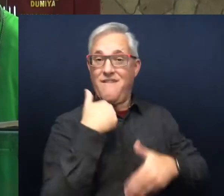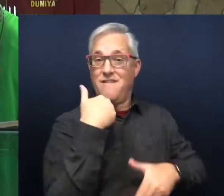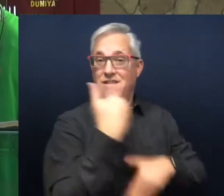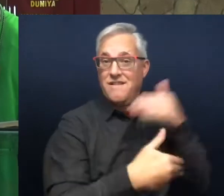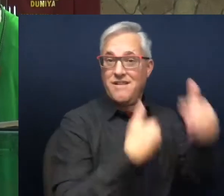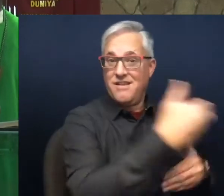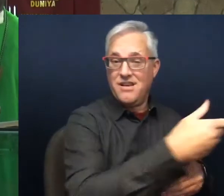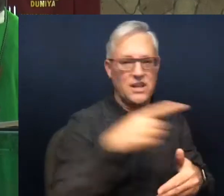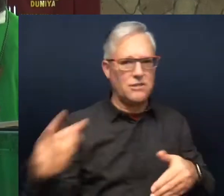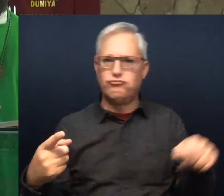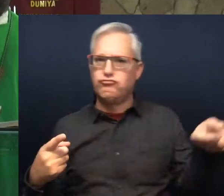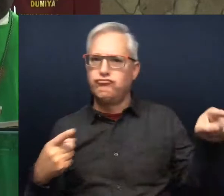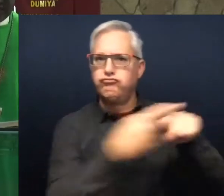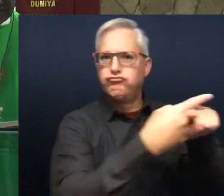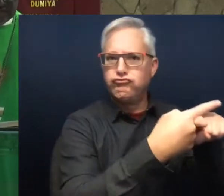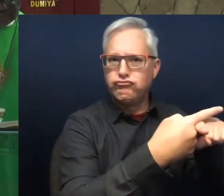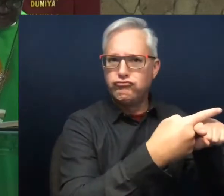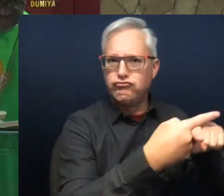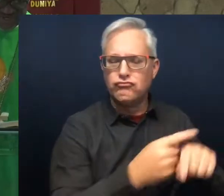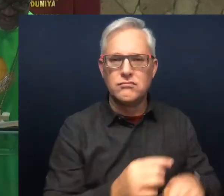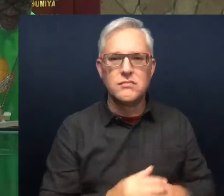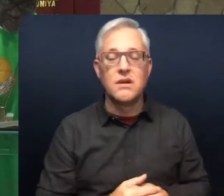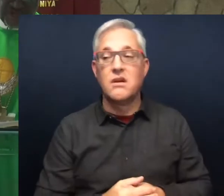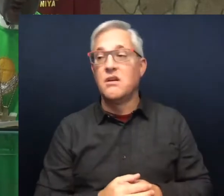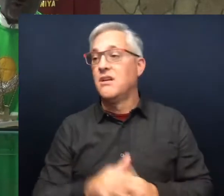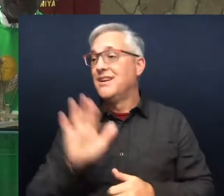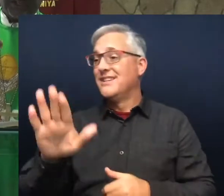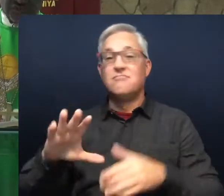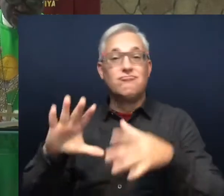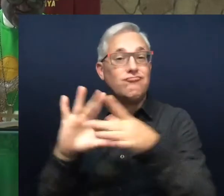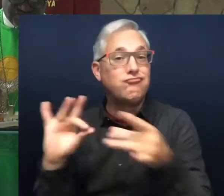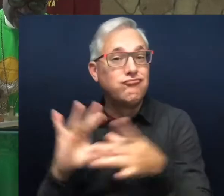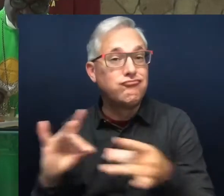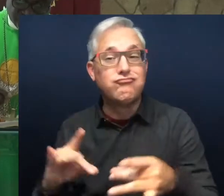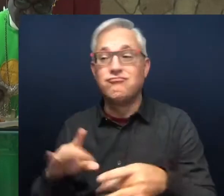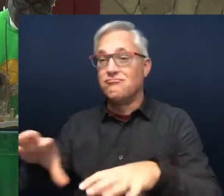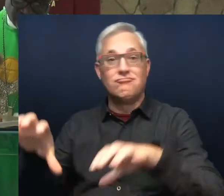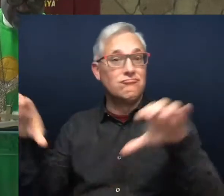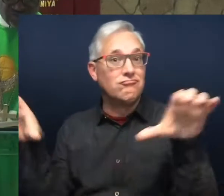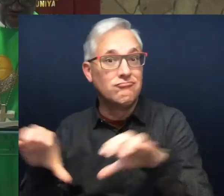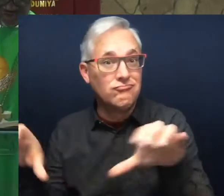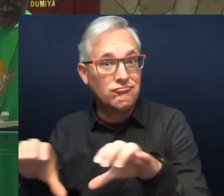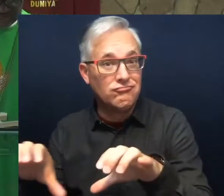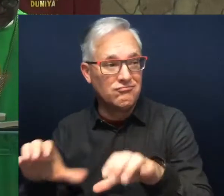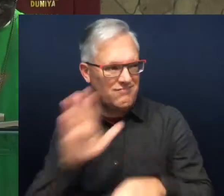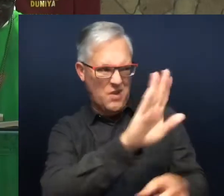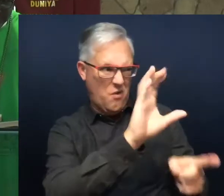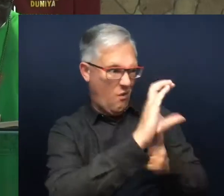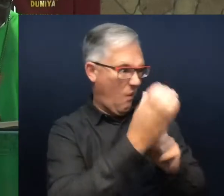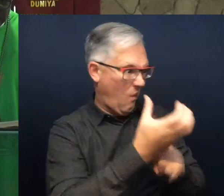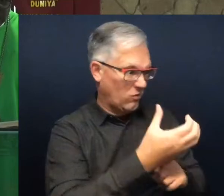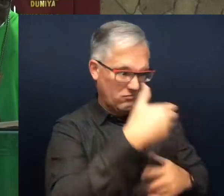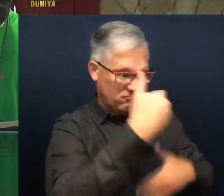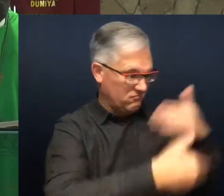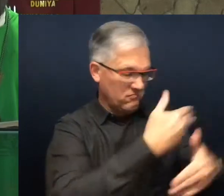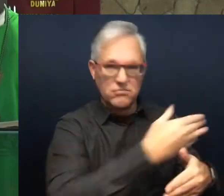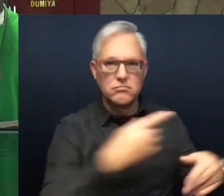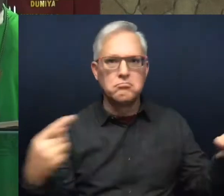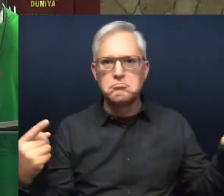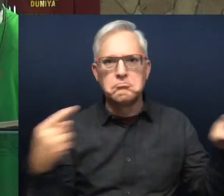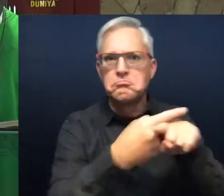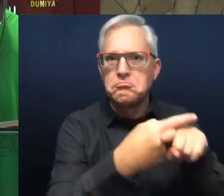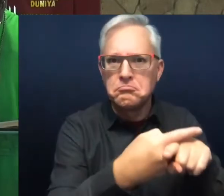life. Again, because everything that he did was in contradiction to their way of culture.